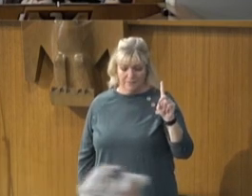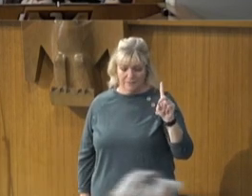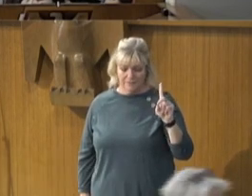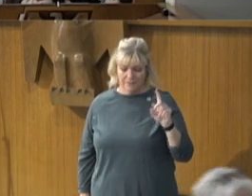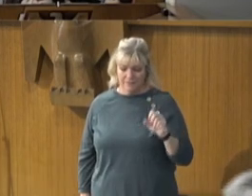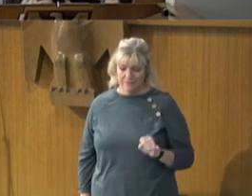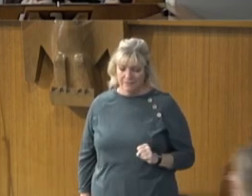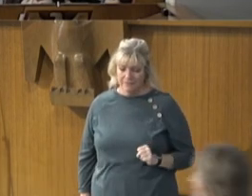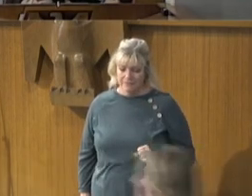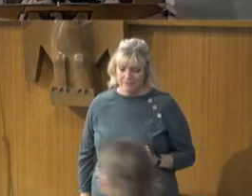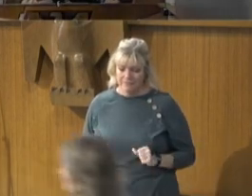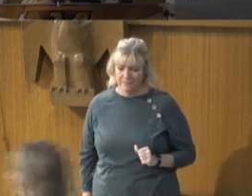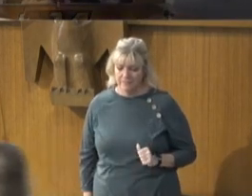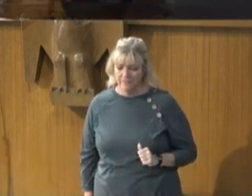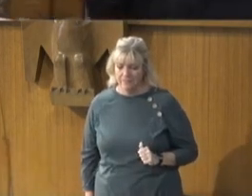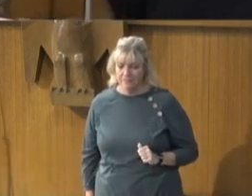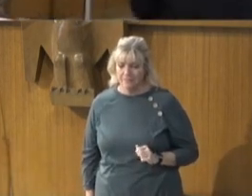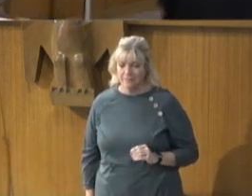Joseph Ford.